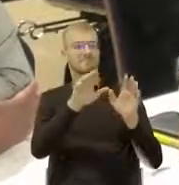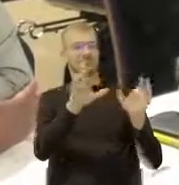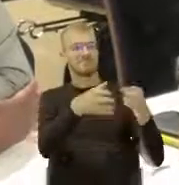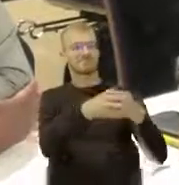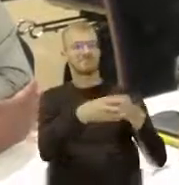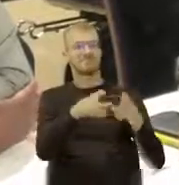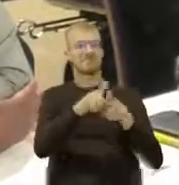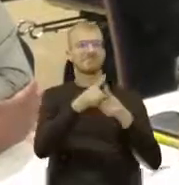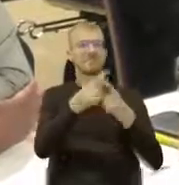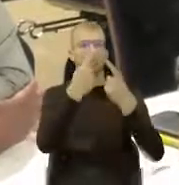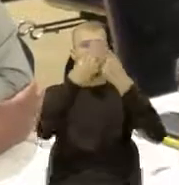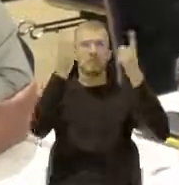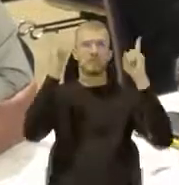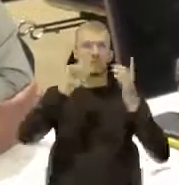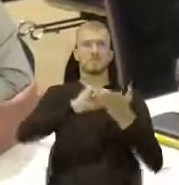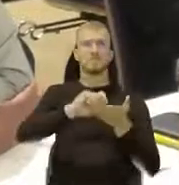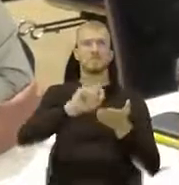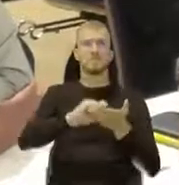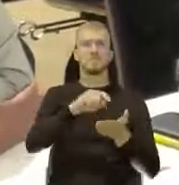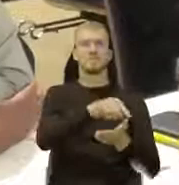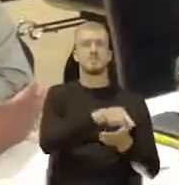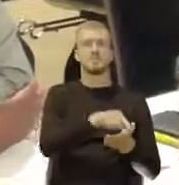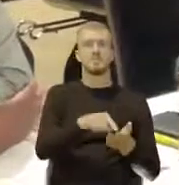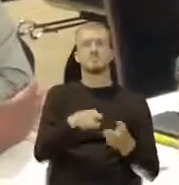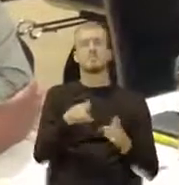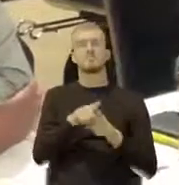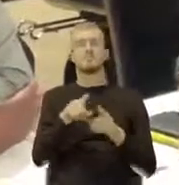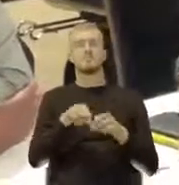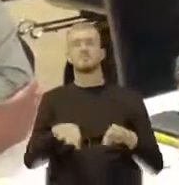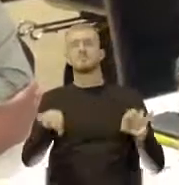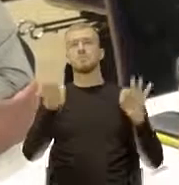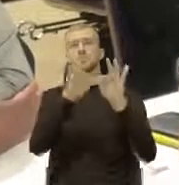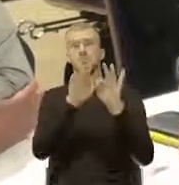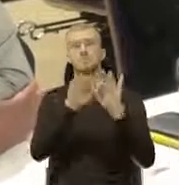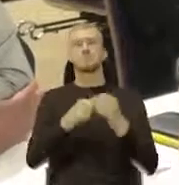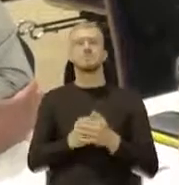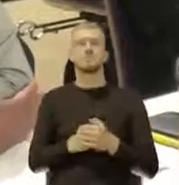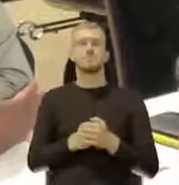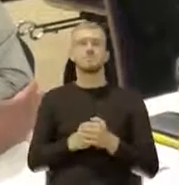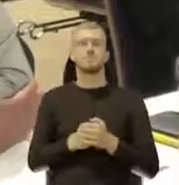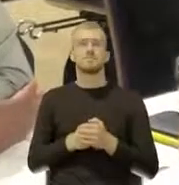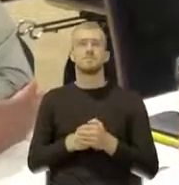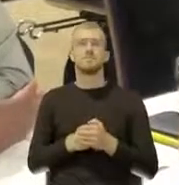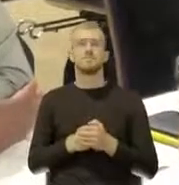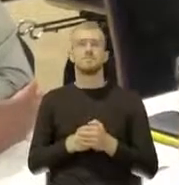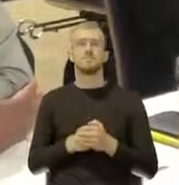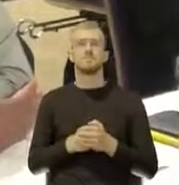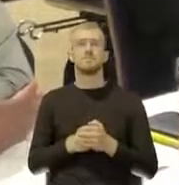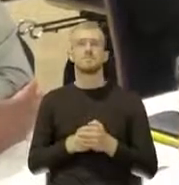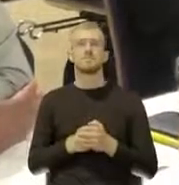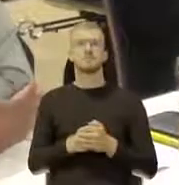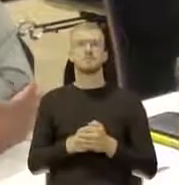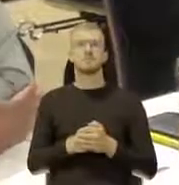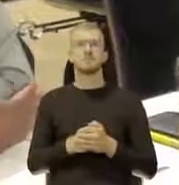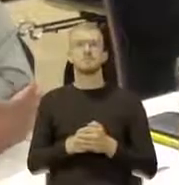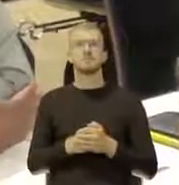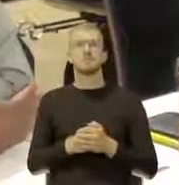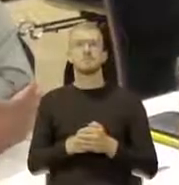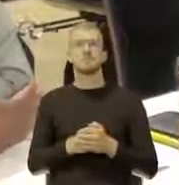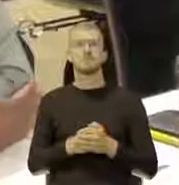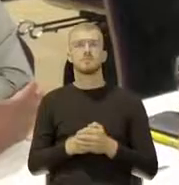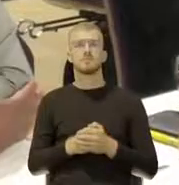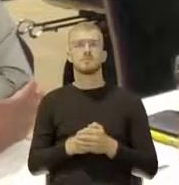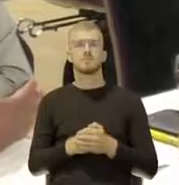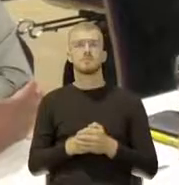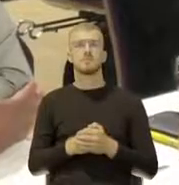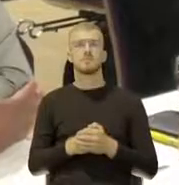is immense. If we can heal the world, making it livable, making it healthier, making it cleaner, I would want to share some